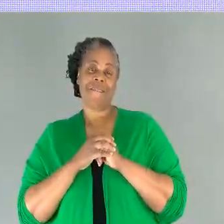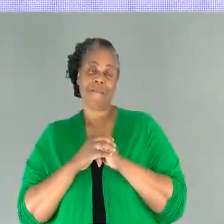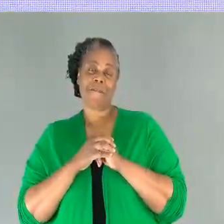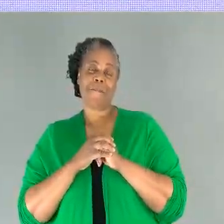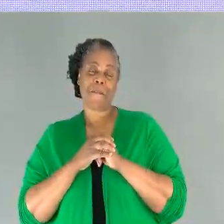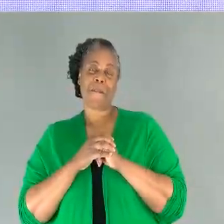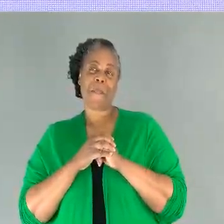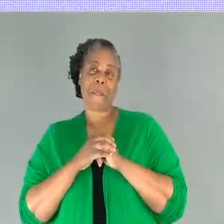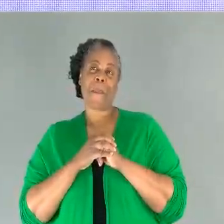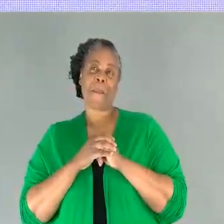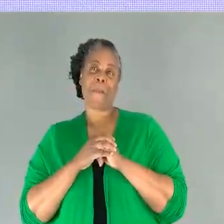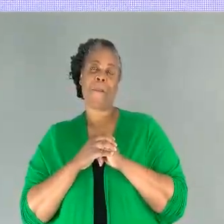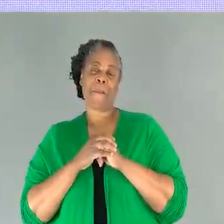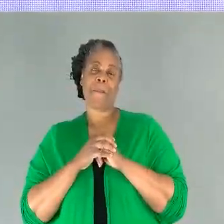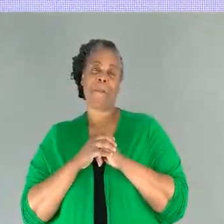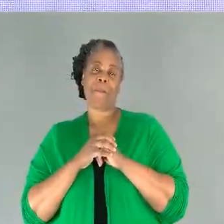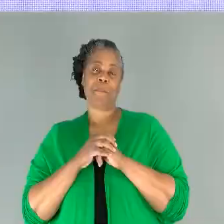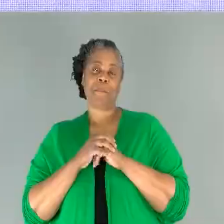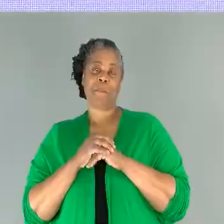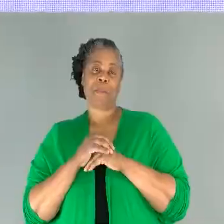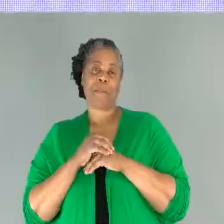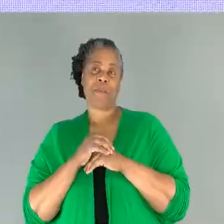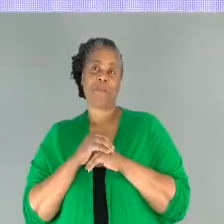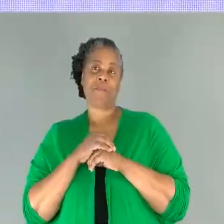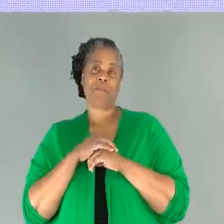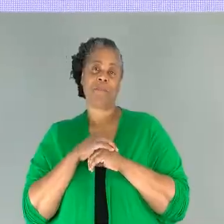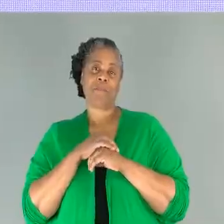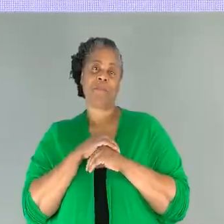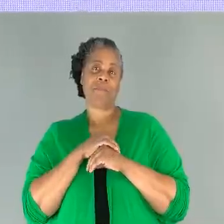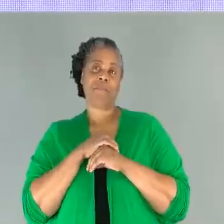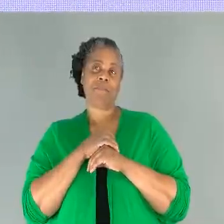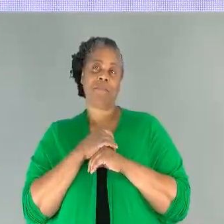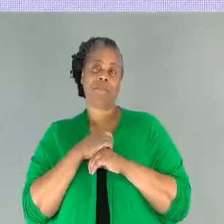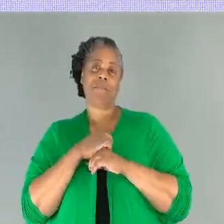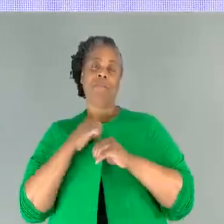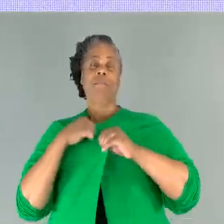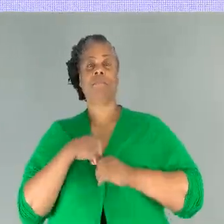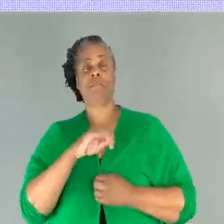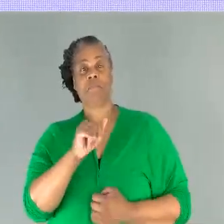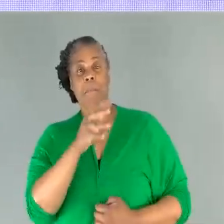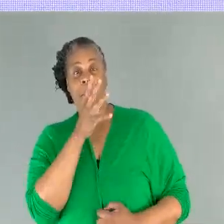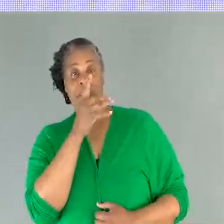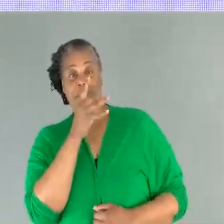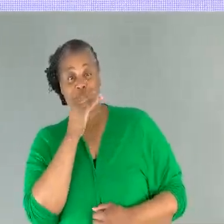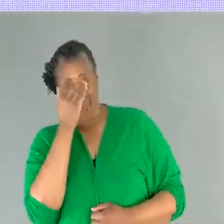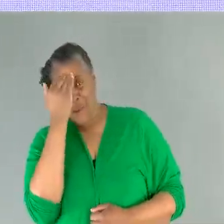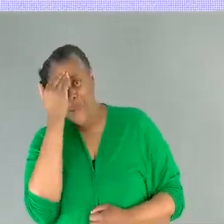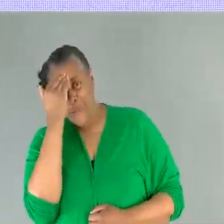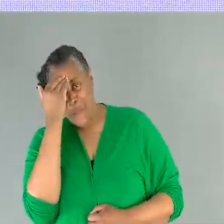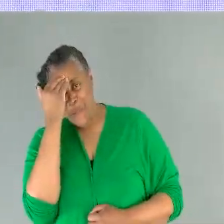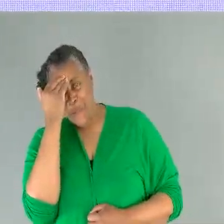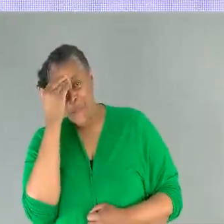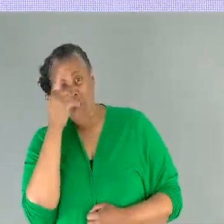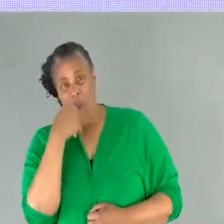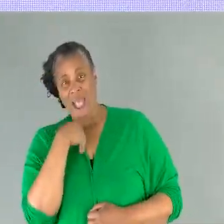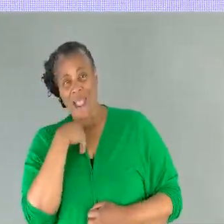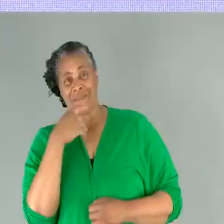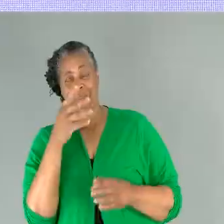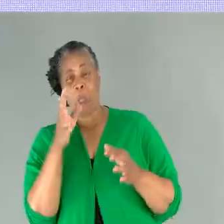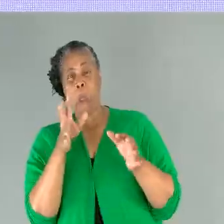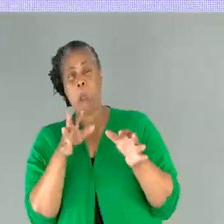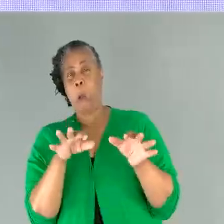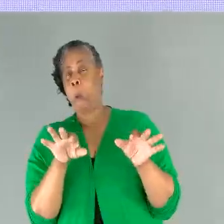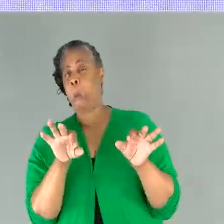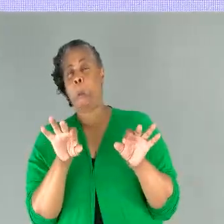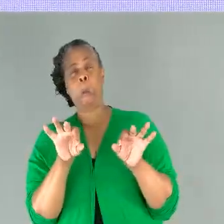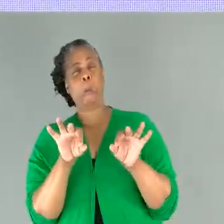And mothers, I'm aware that you have an incredibly important and